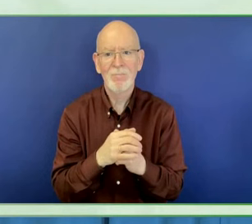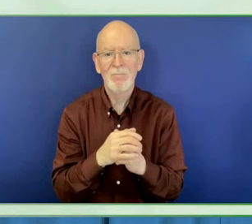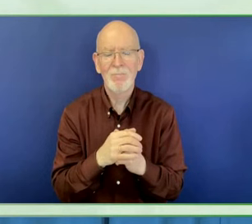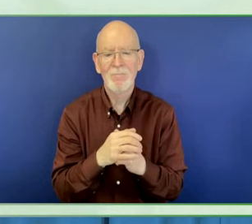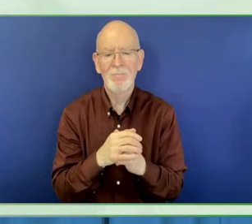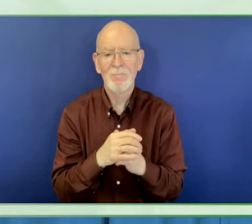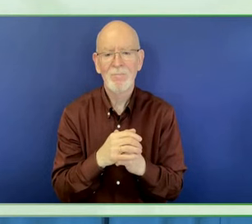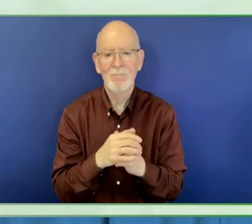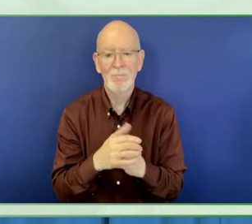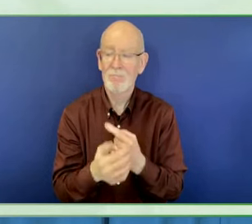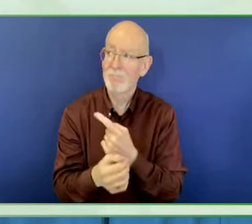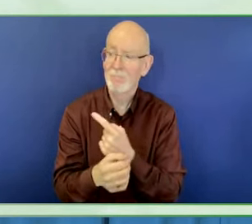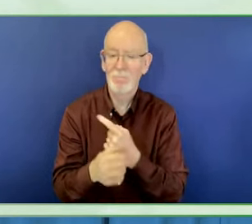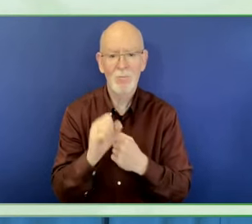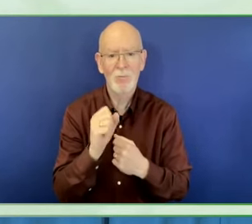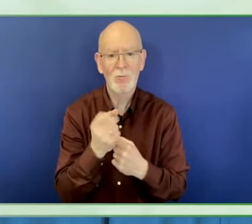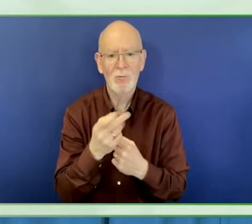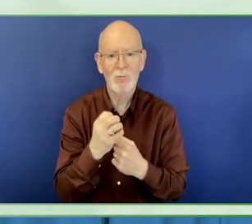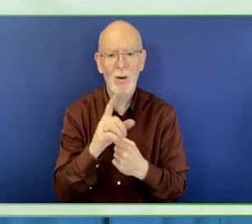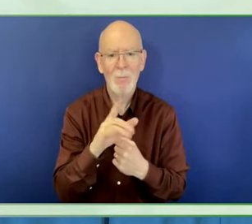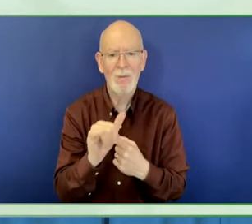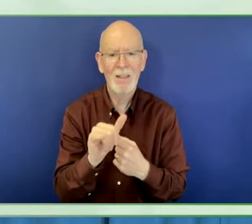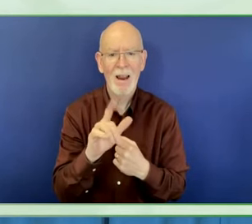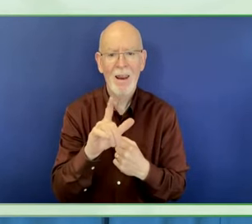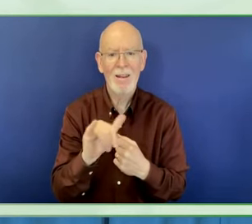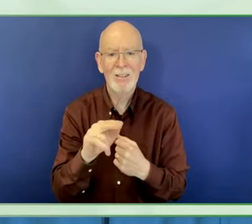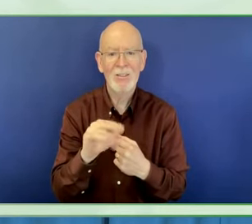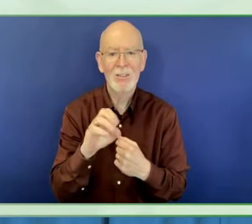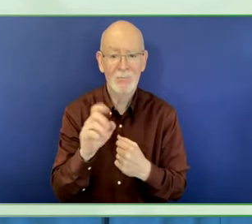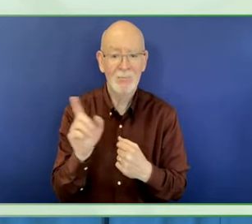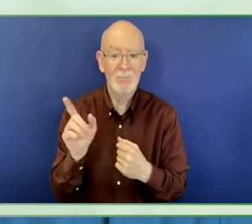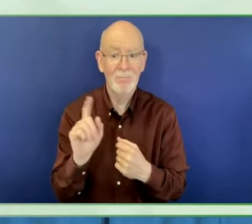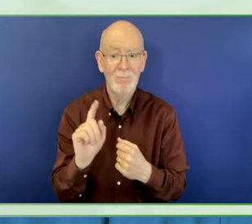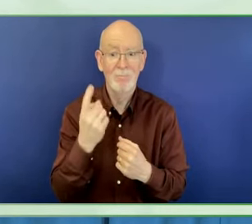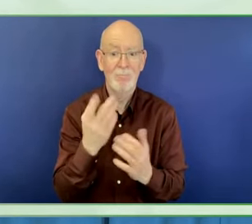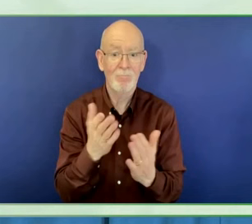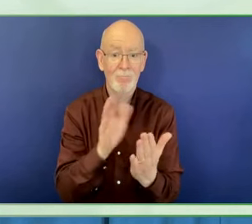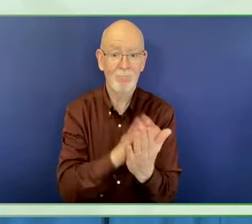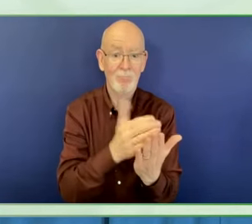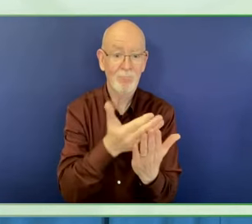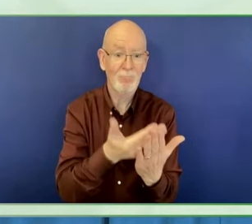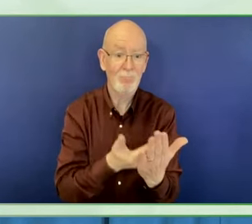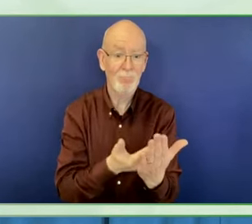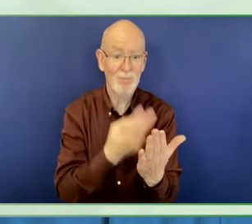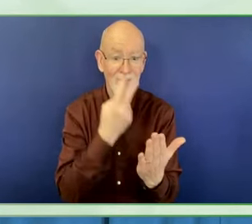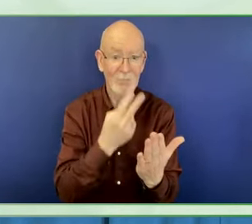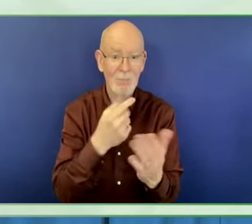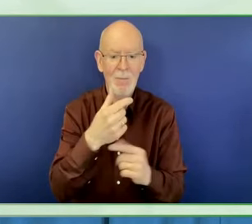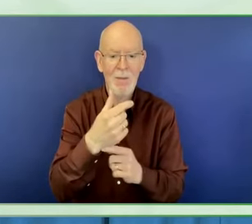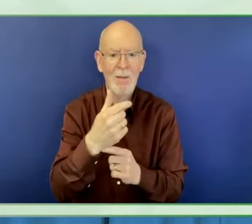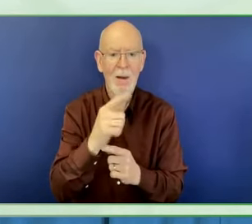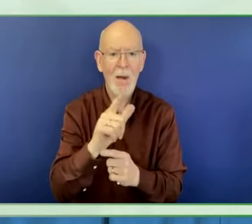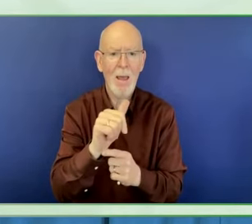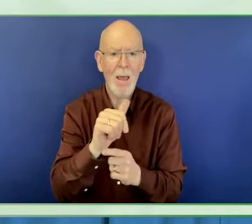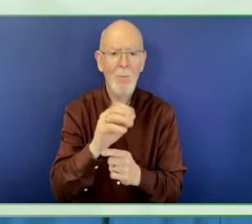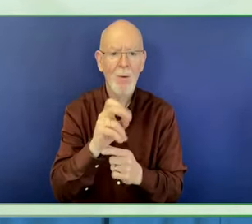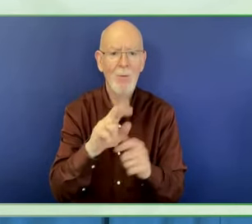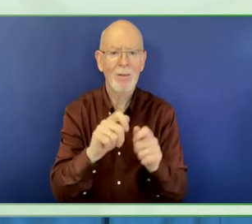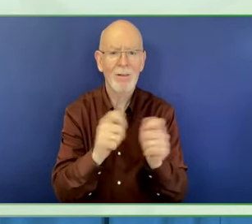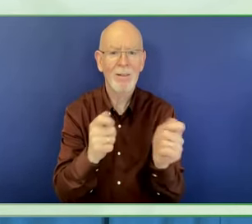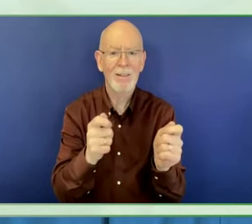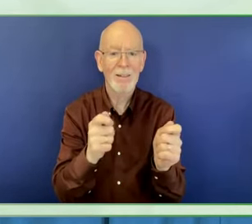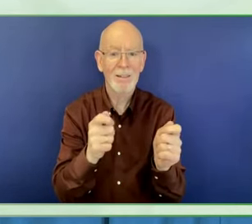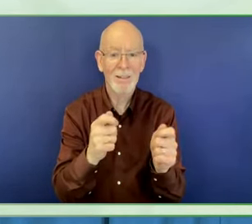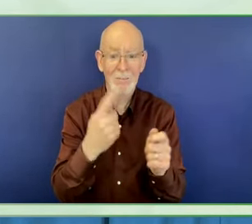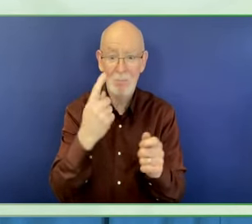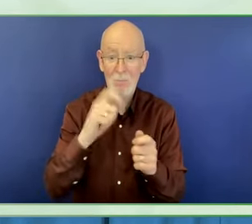of Shelby, who was then talking within the article much about how the fashion industry needs to not